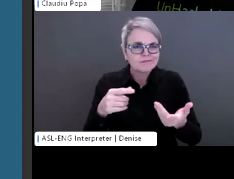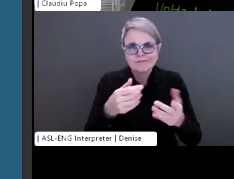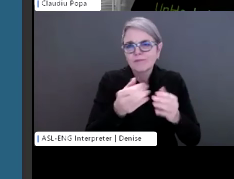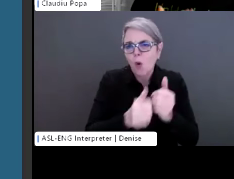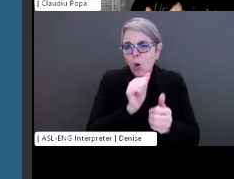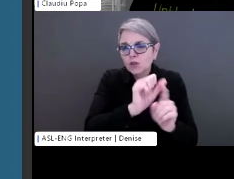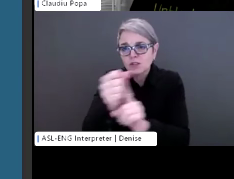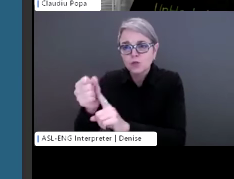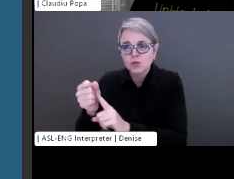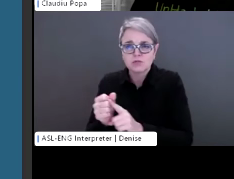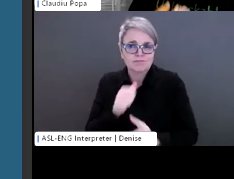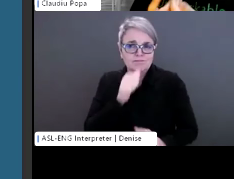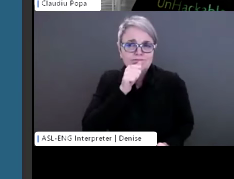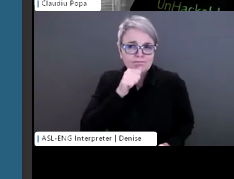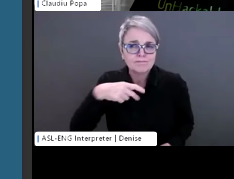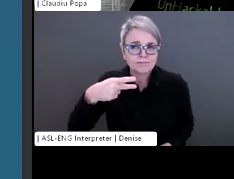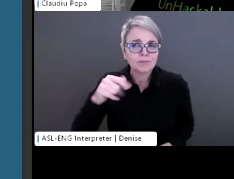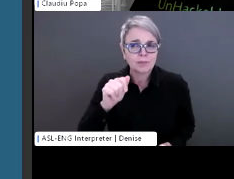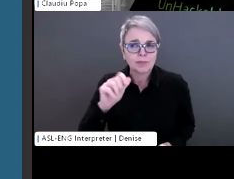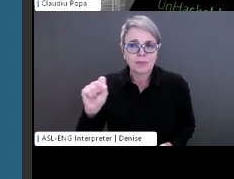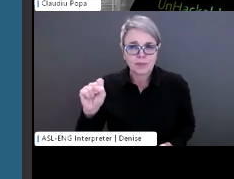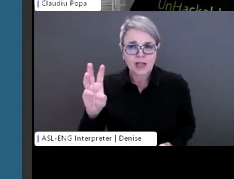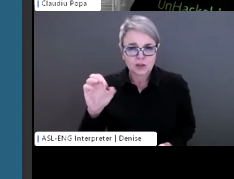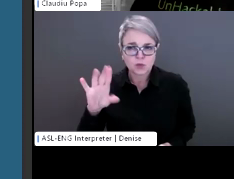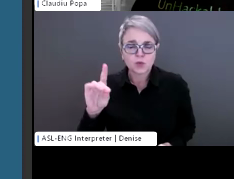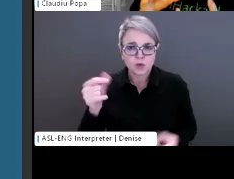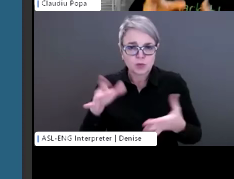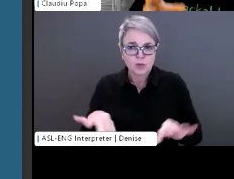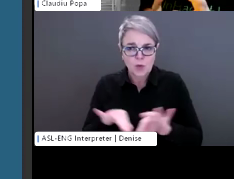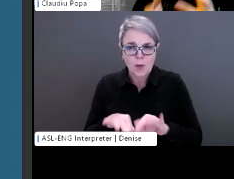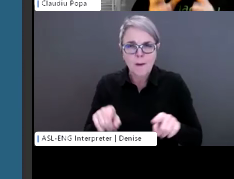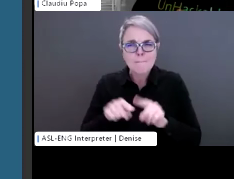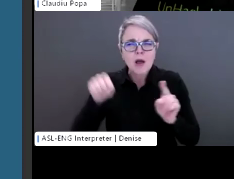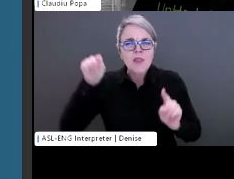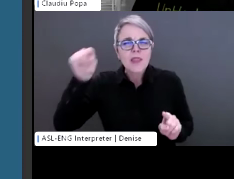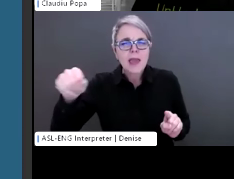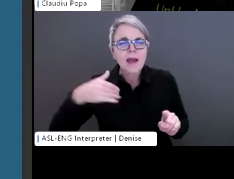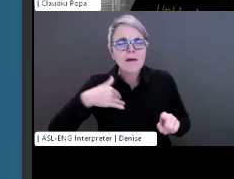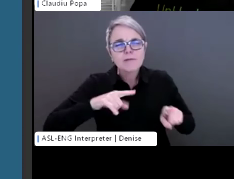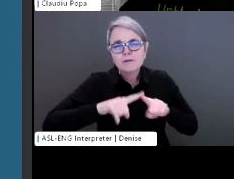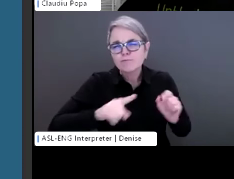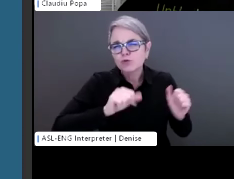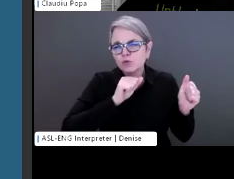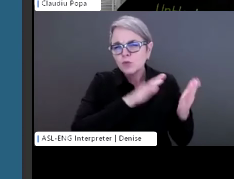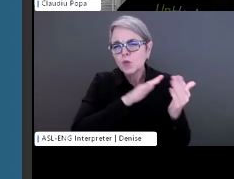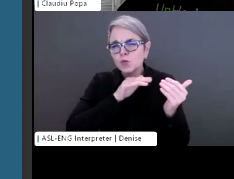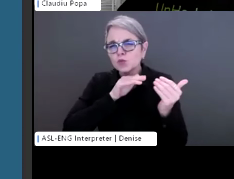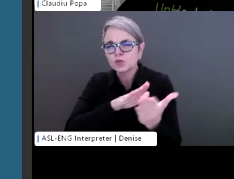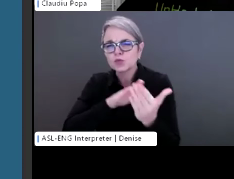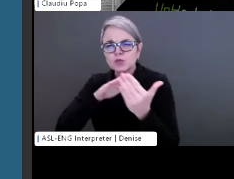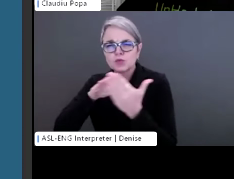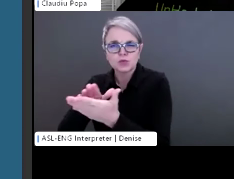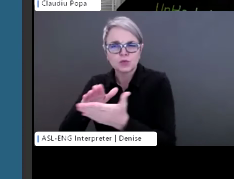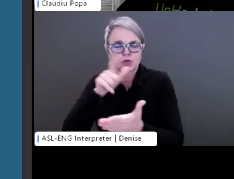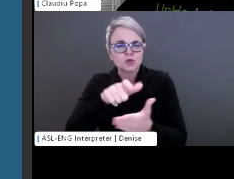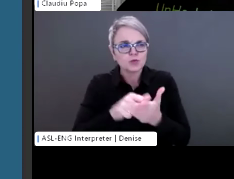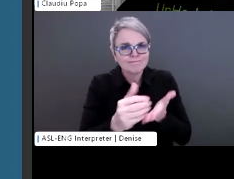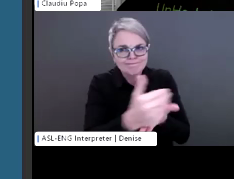in order to get access to those identity elements, including those passwords.